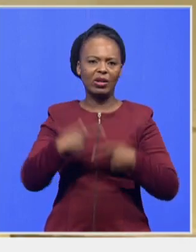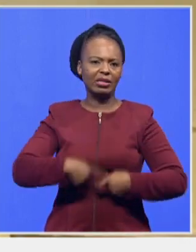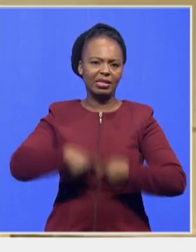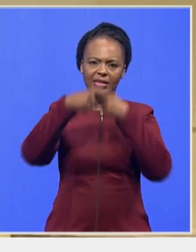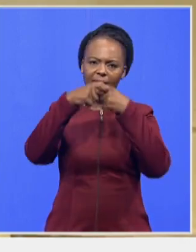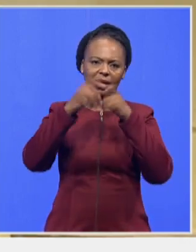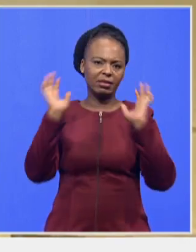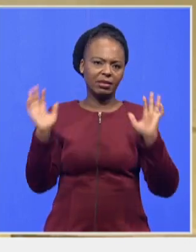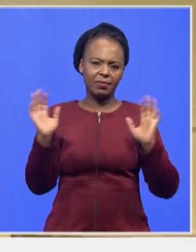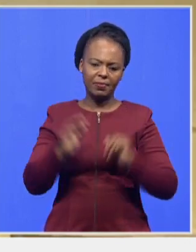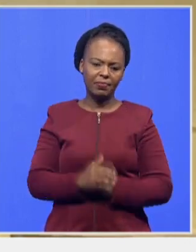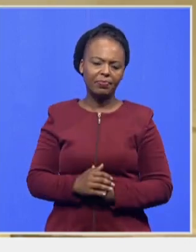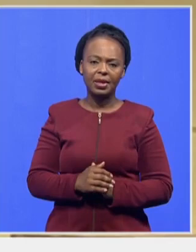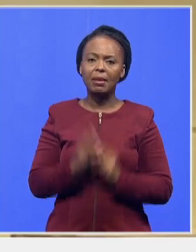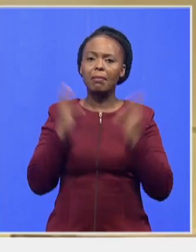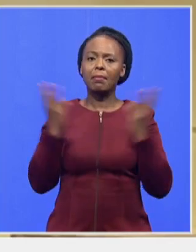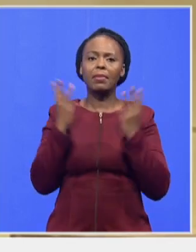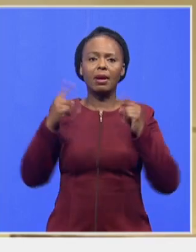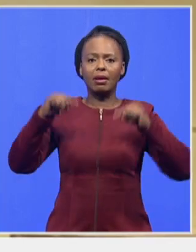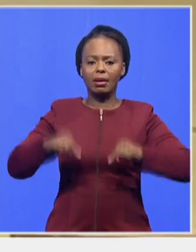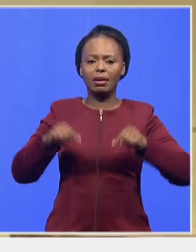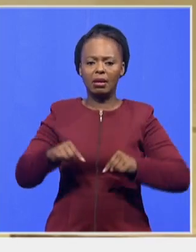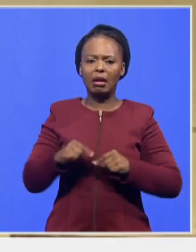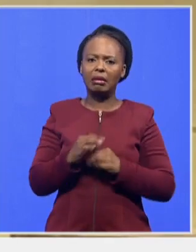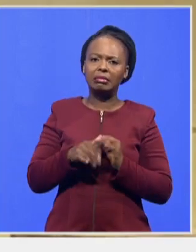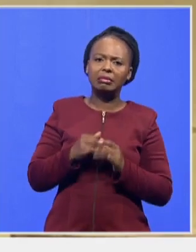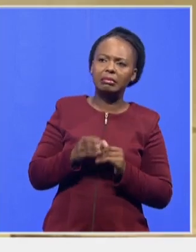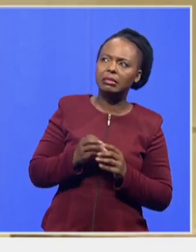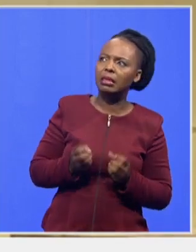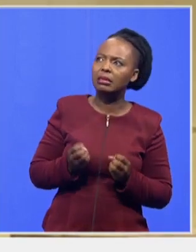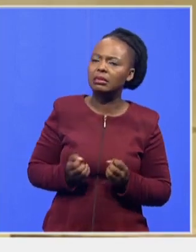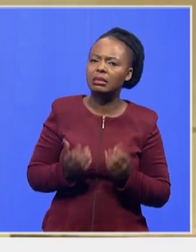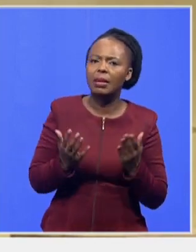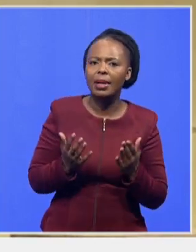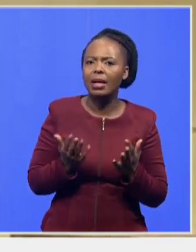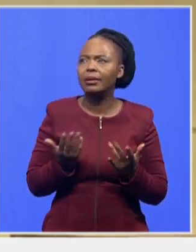right now are they are managing their supplies by